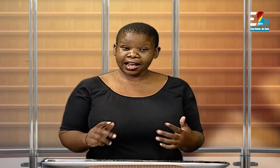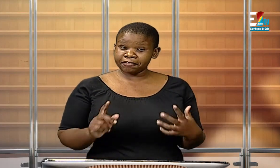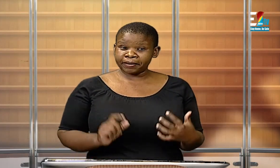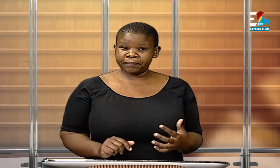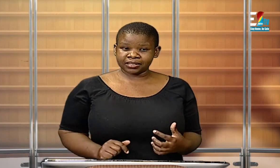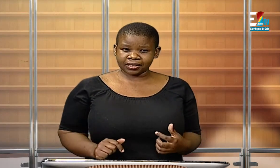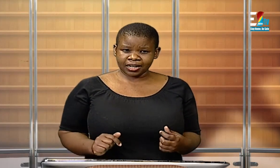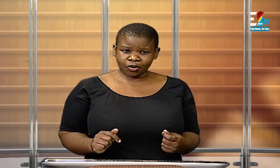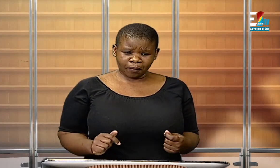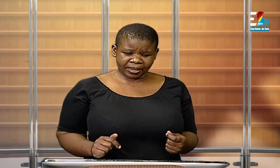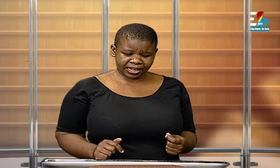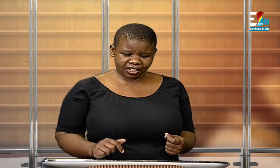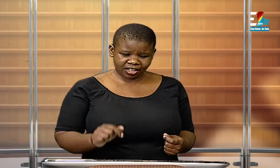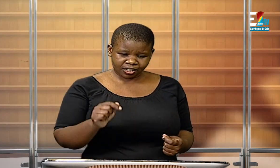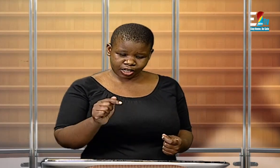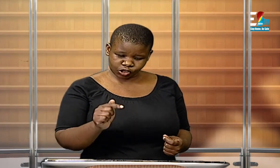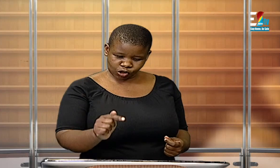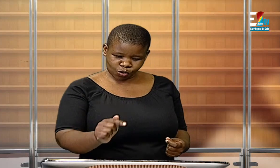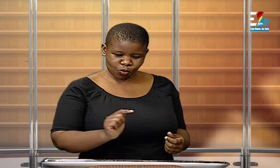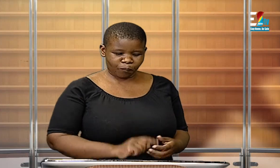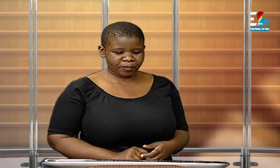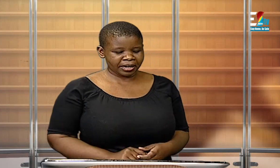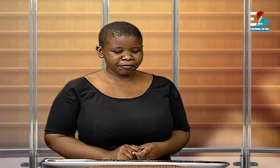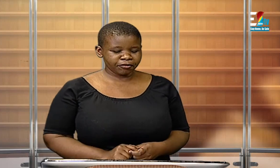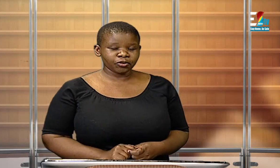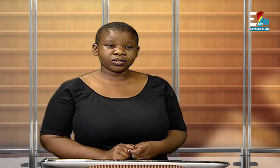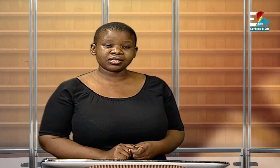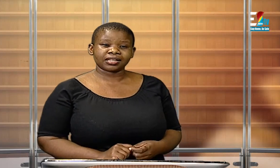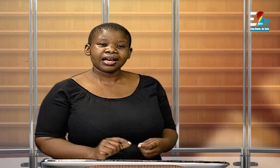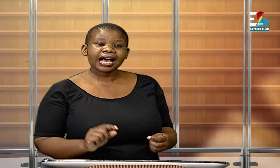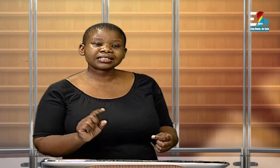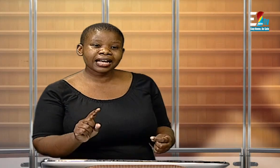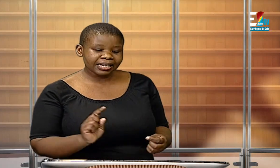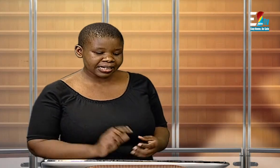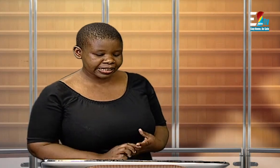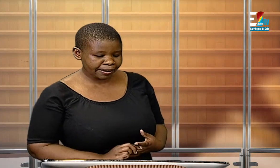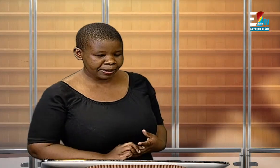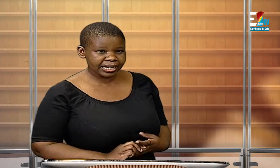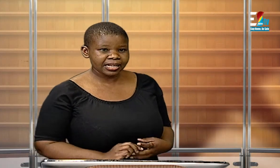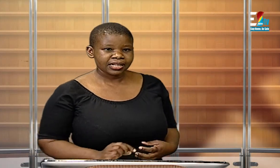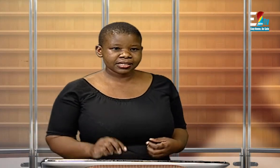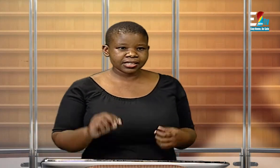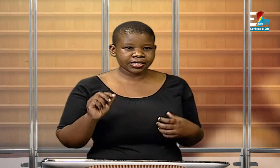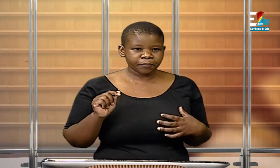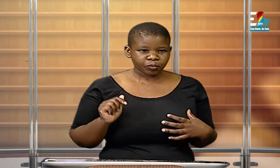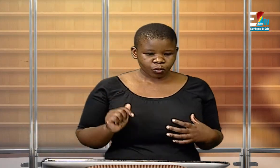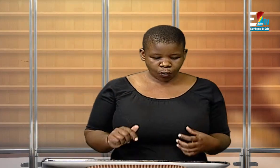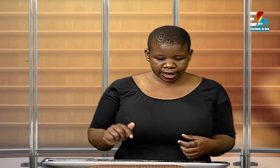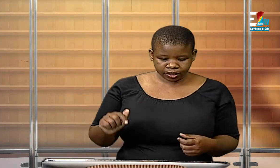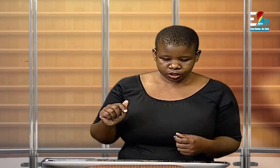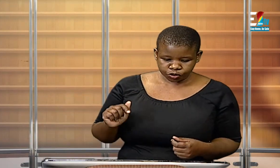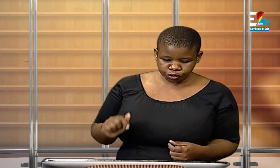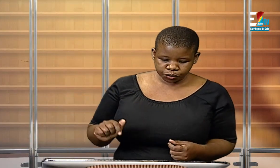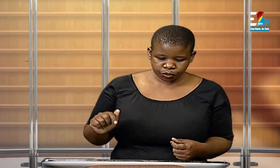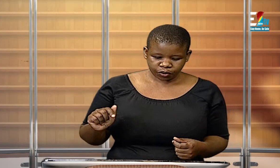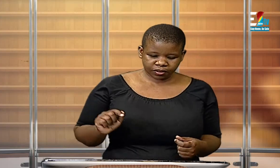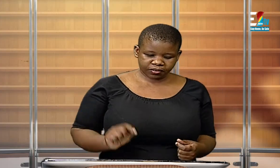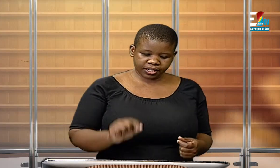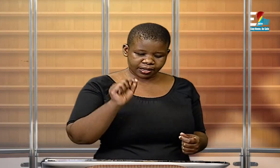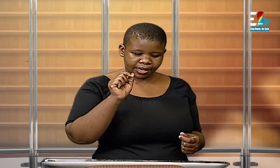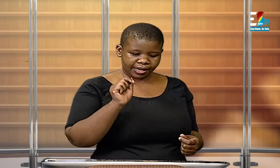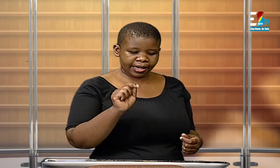the alphabet. Ngale ngoma yani yesilungu phela mfundzi. Asicale ke sihlabele sithi 1